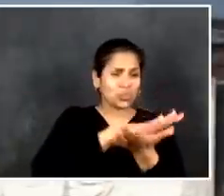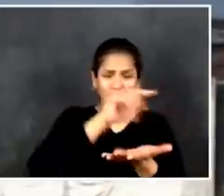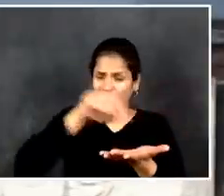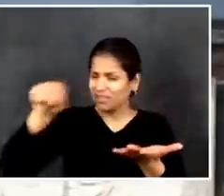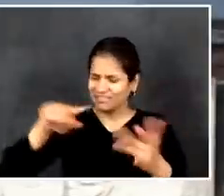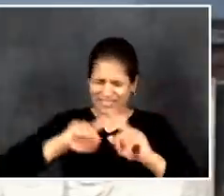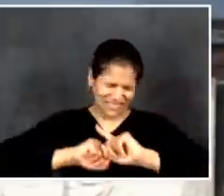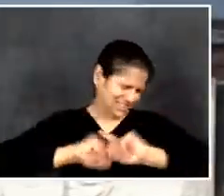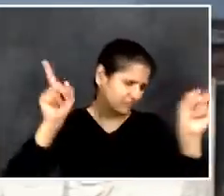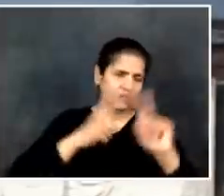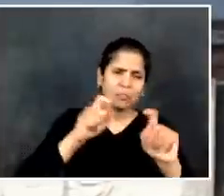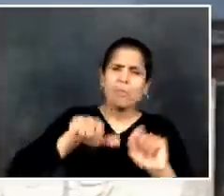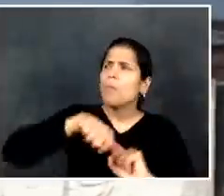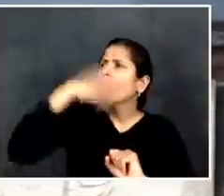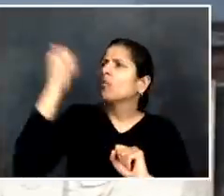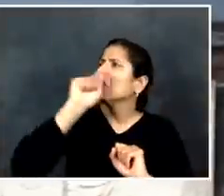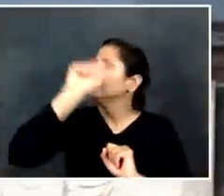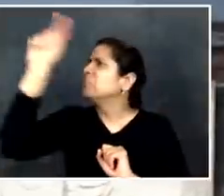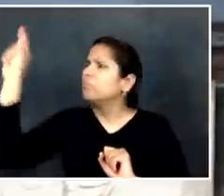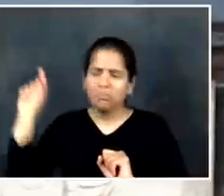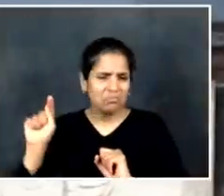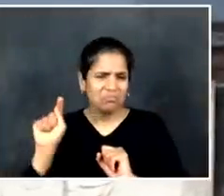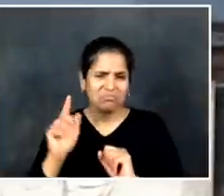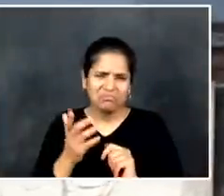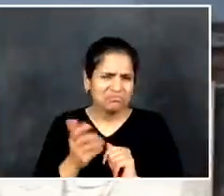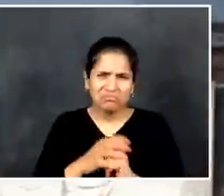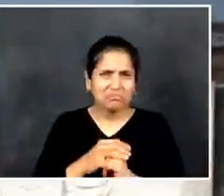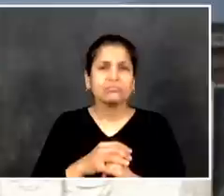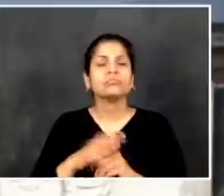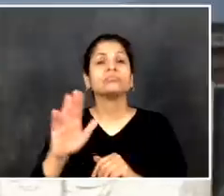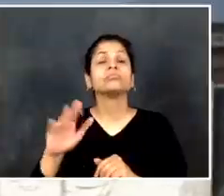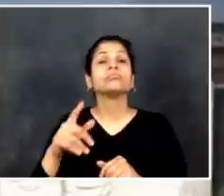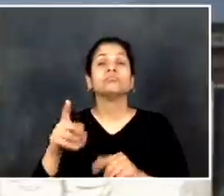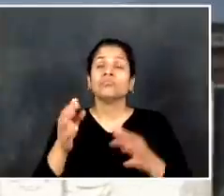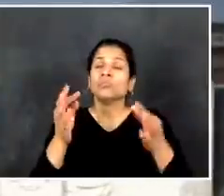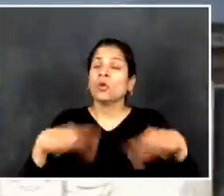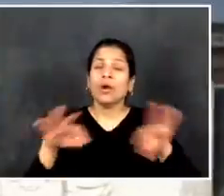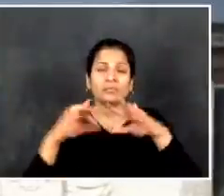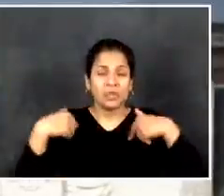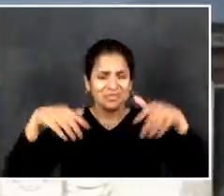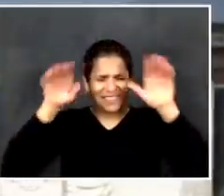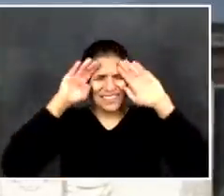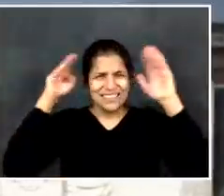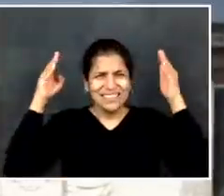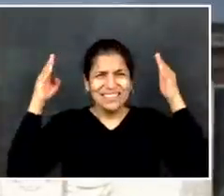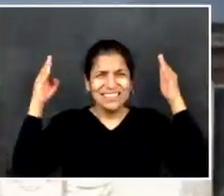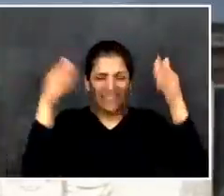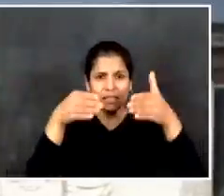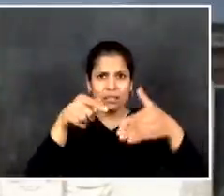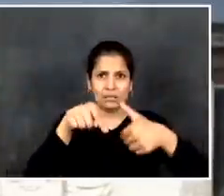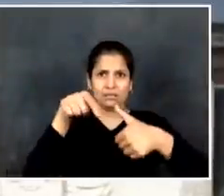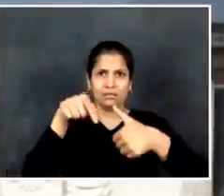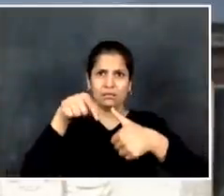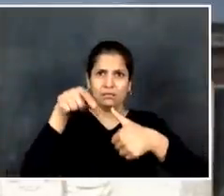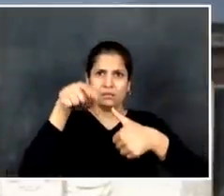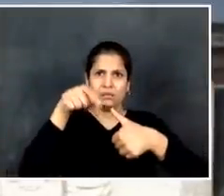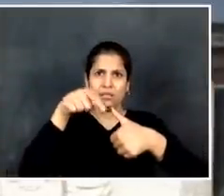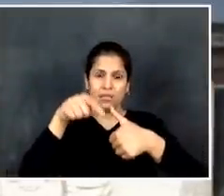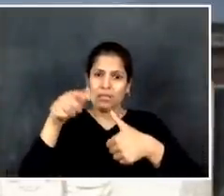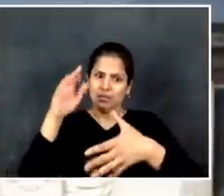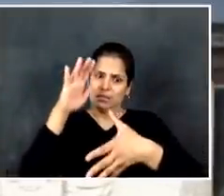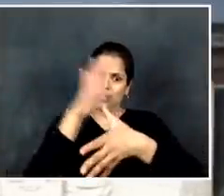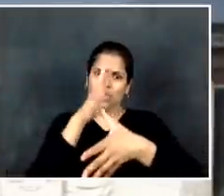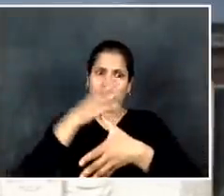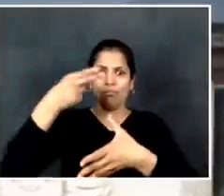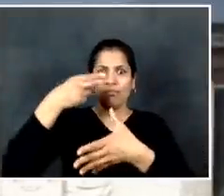is helping our seniors who can graduate to graduate and go on to what's next in their life. And that's been